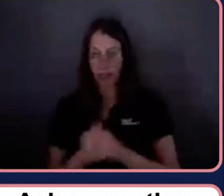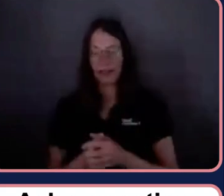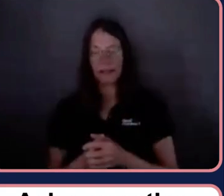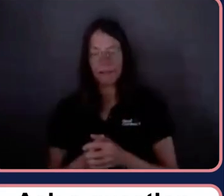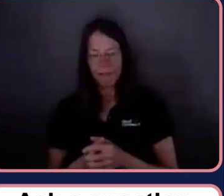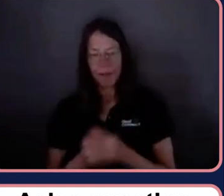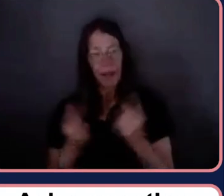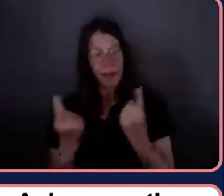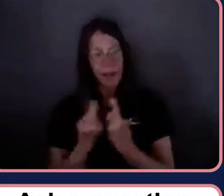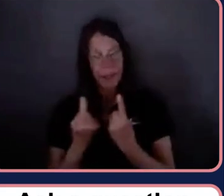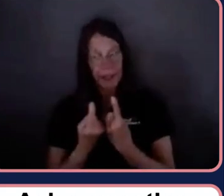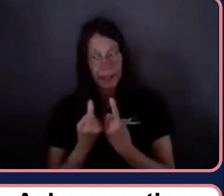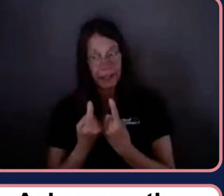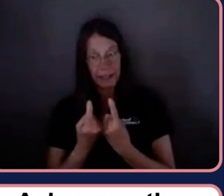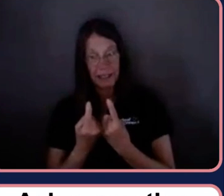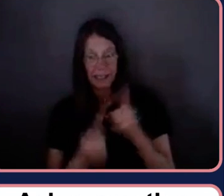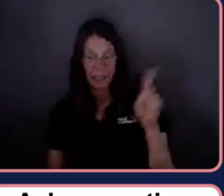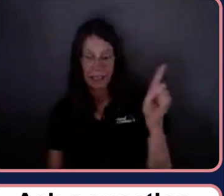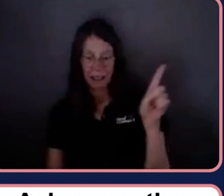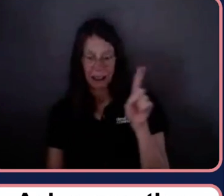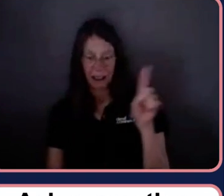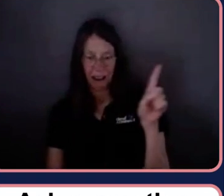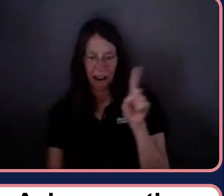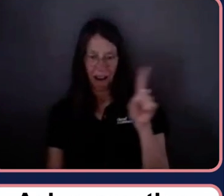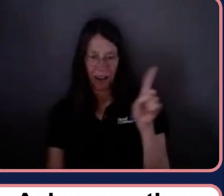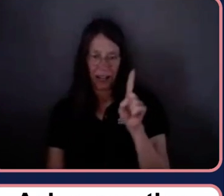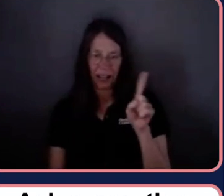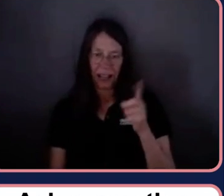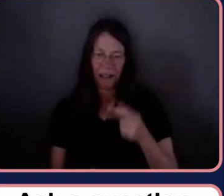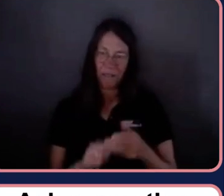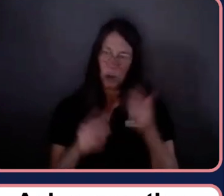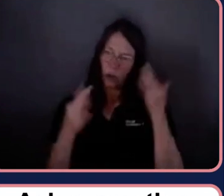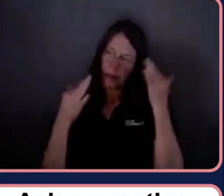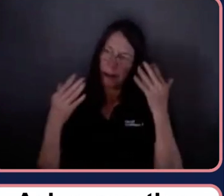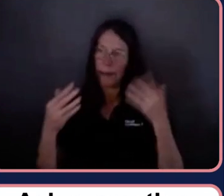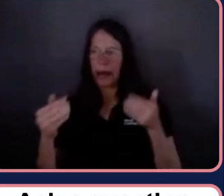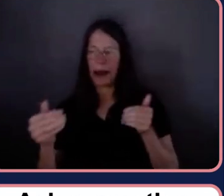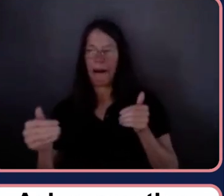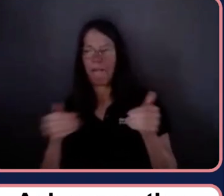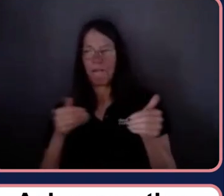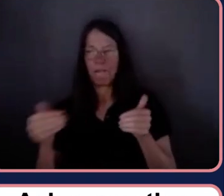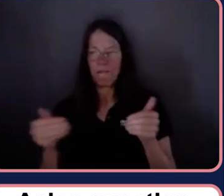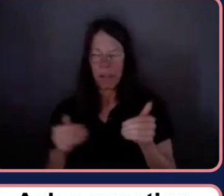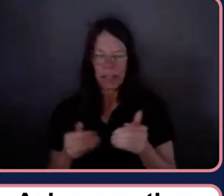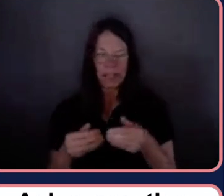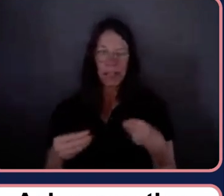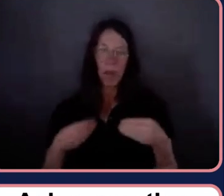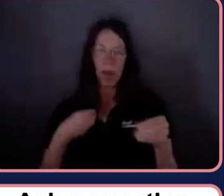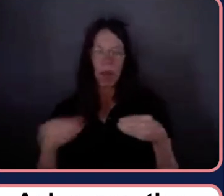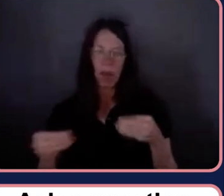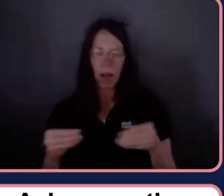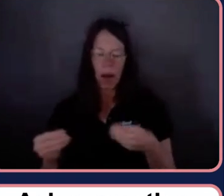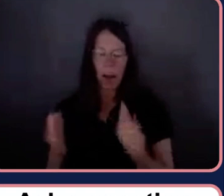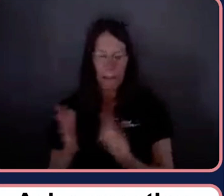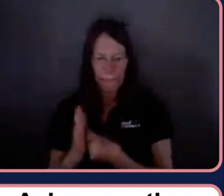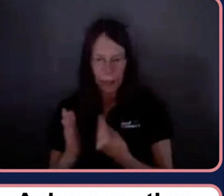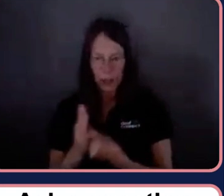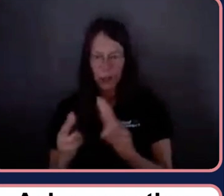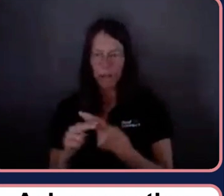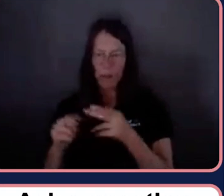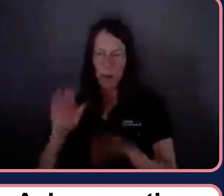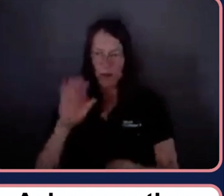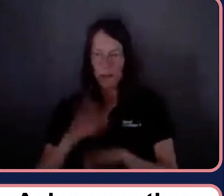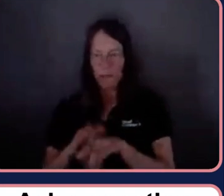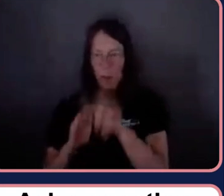give the consideration of a flexible budget at a whole person level and the other considerations of